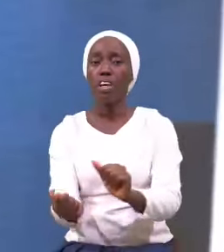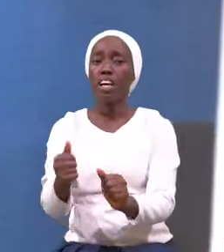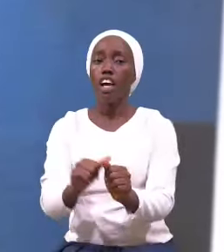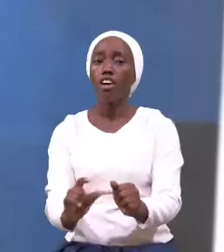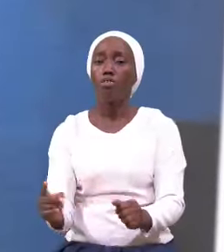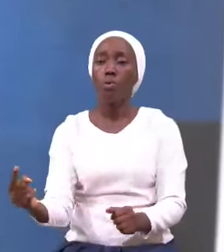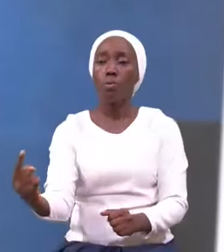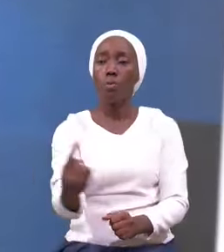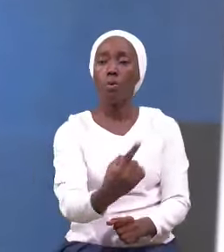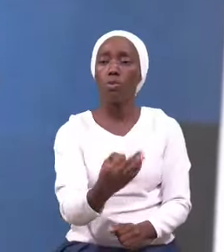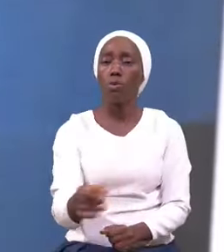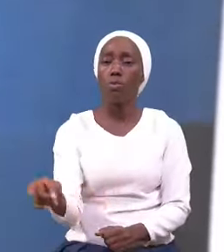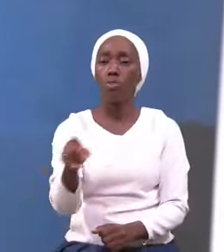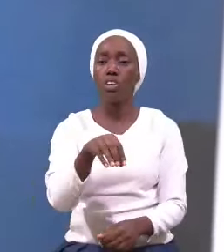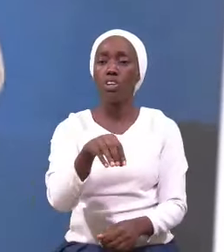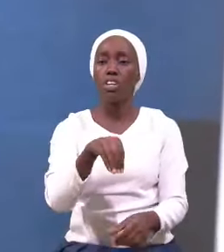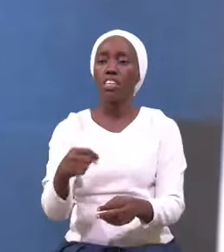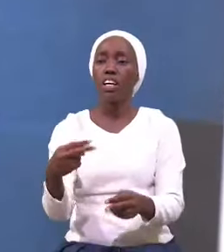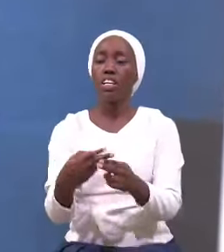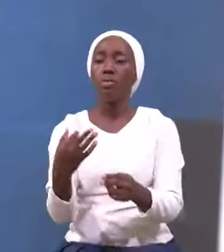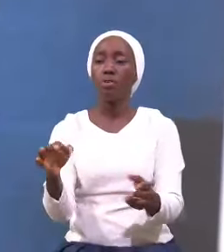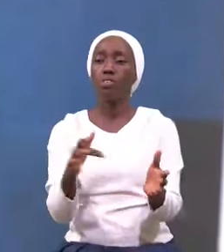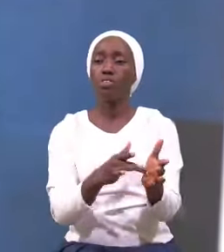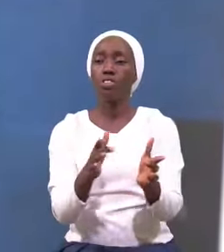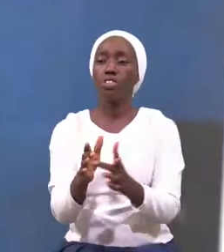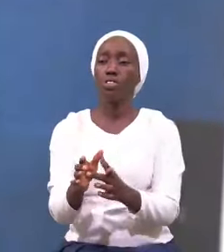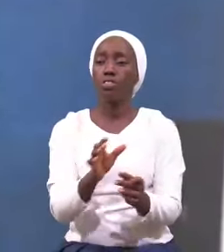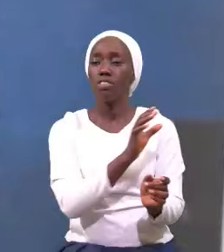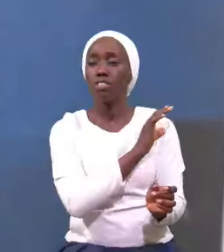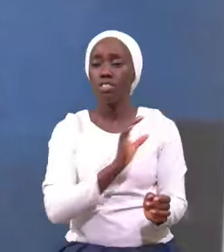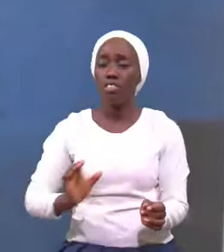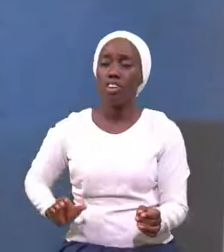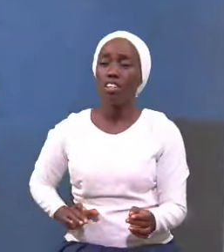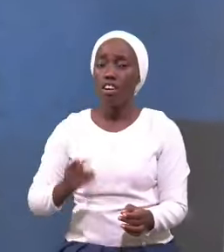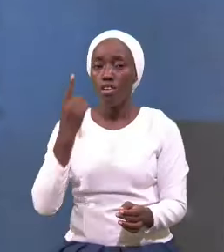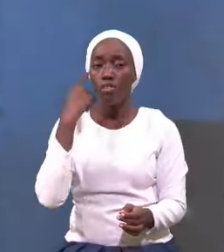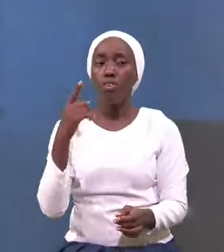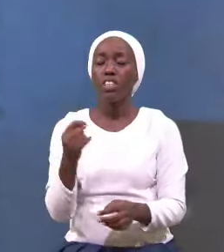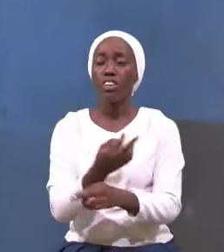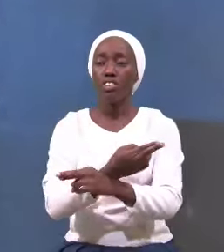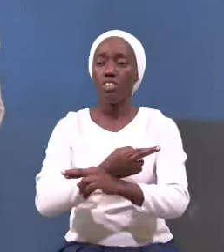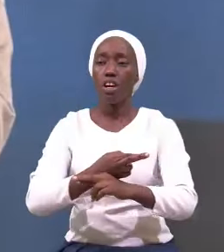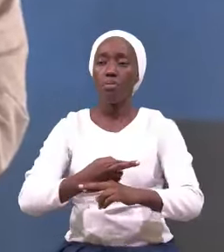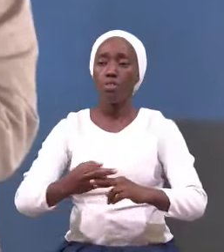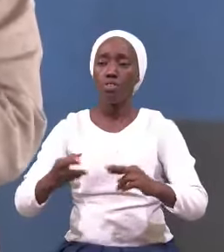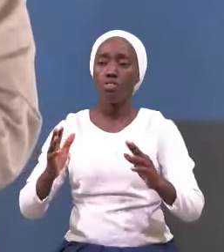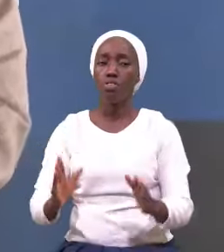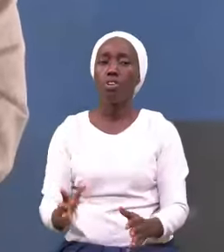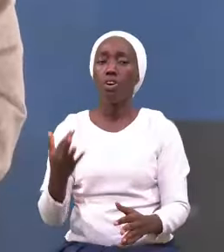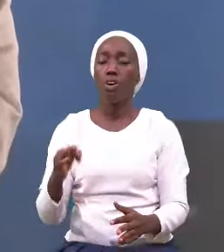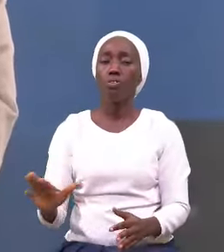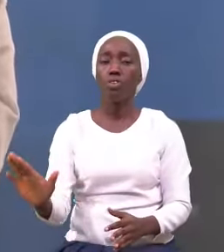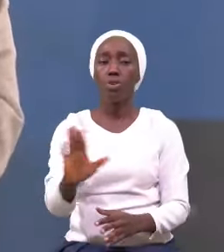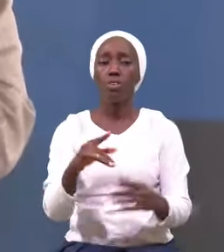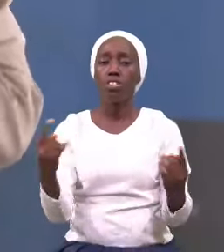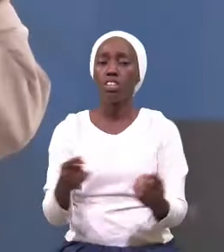the name of Jesus Christ, for the remission of your sin. And ye shall,